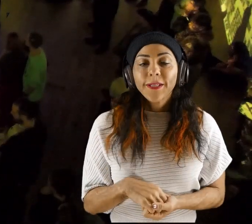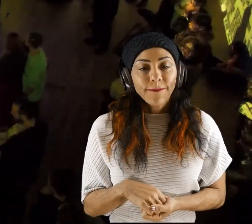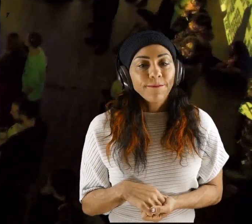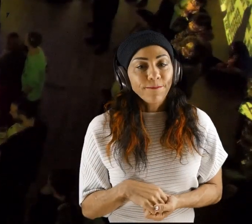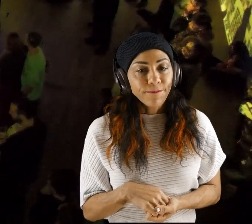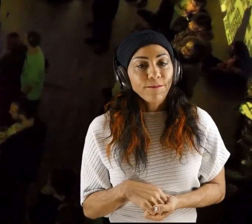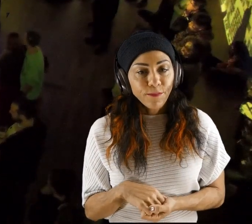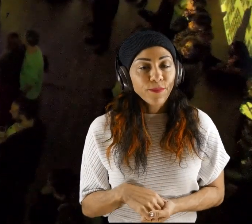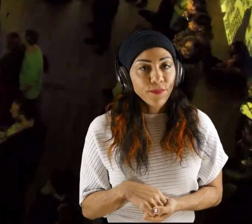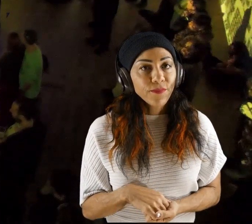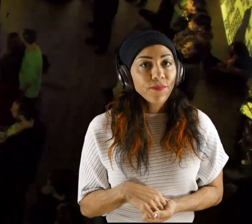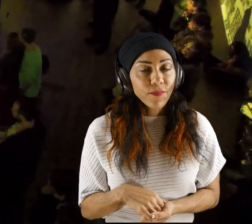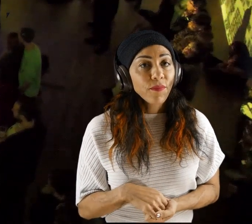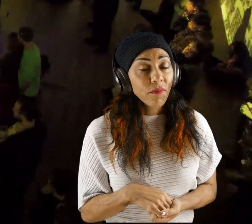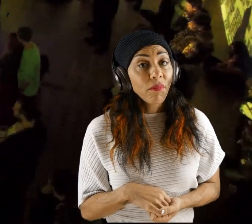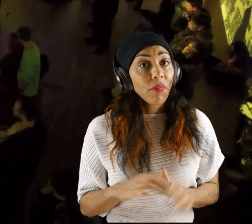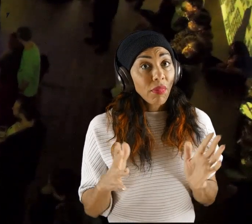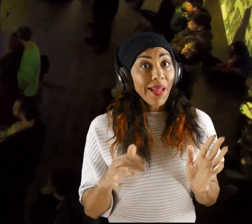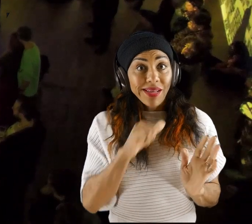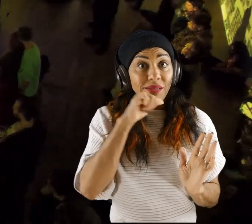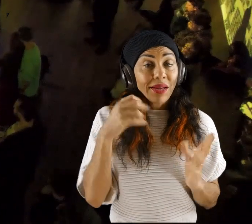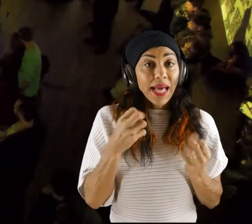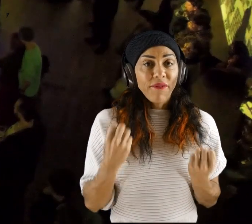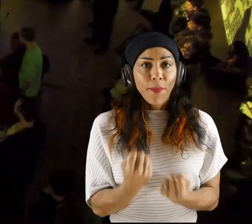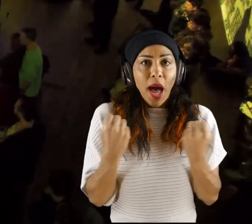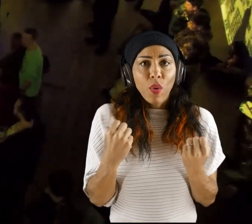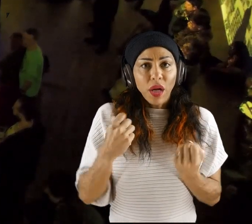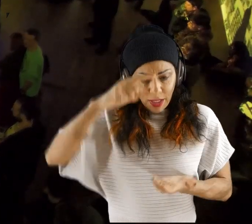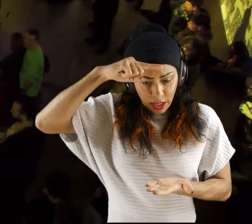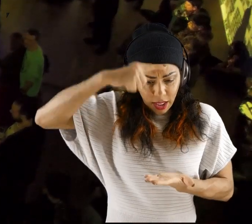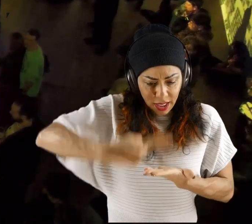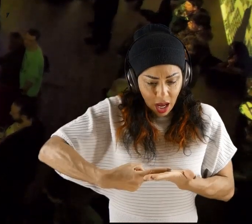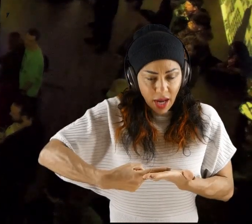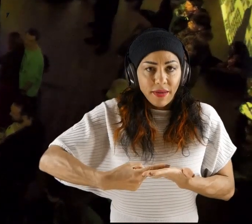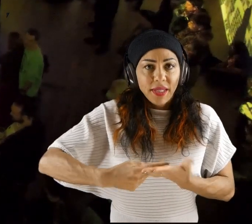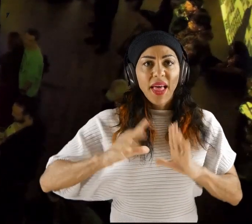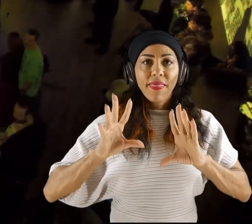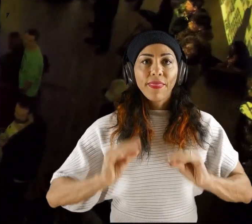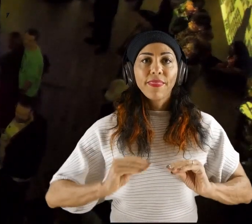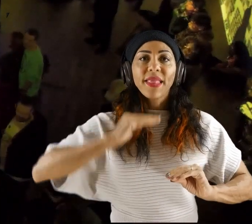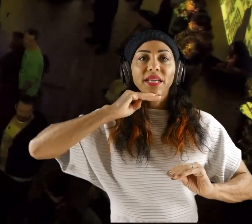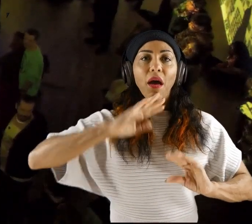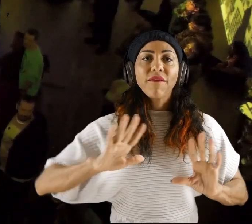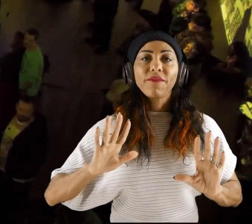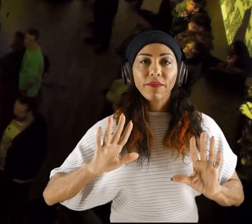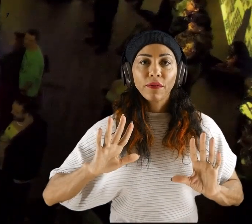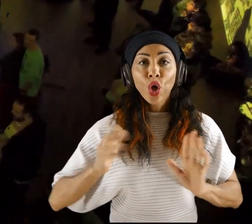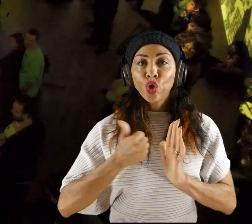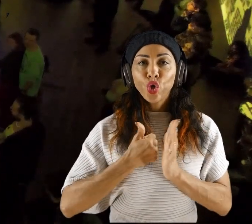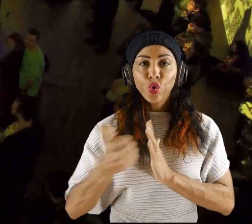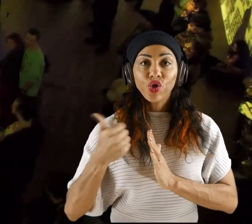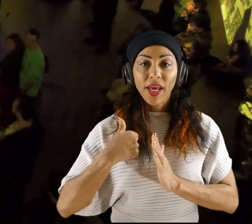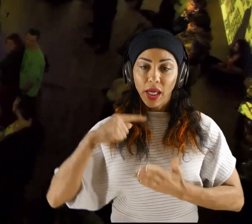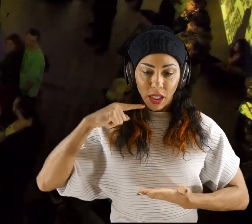It's nice to even make that decision. Most of the time when you move on from something, it's your hand has been